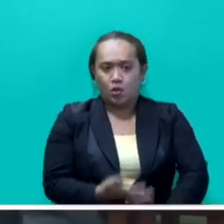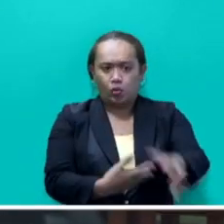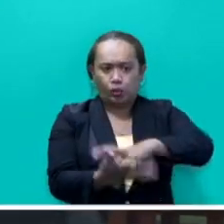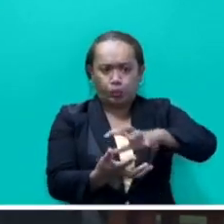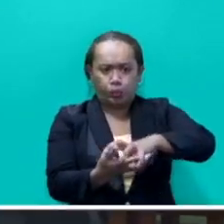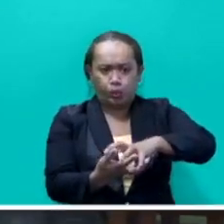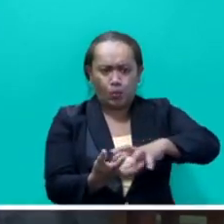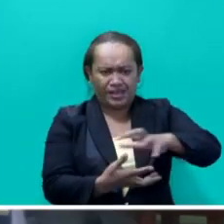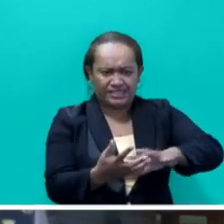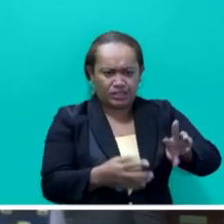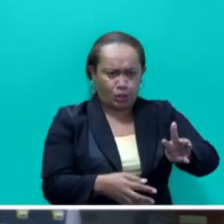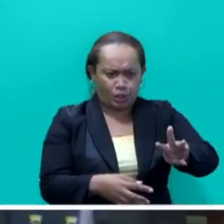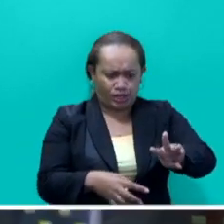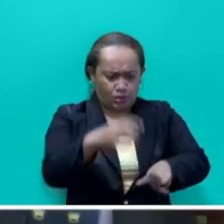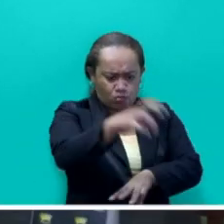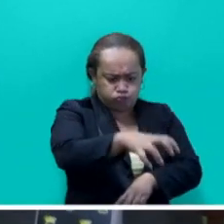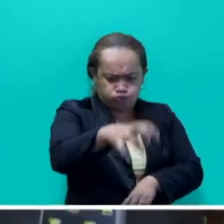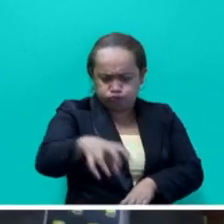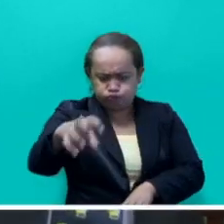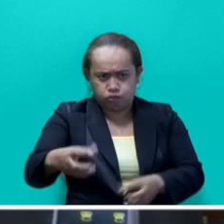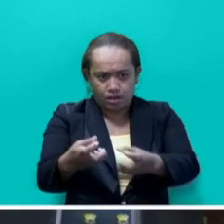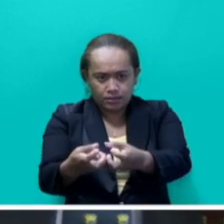sir, when it comes to this bill.